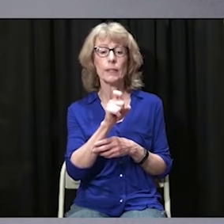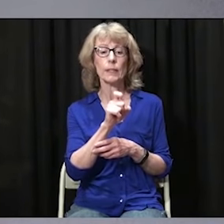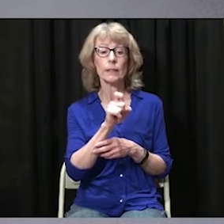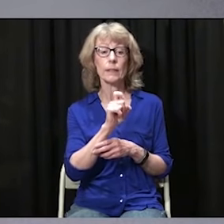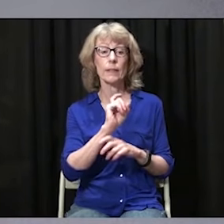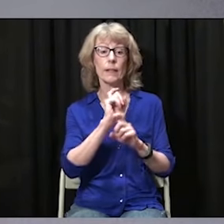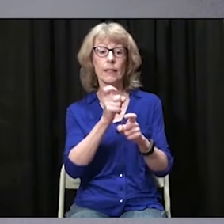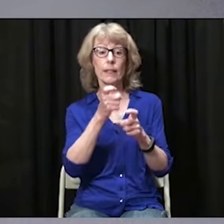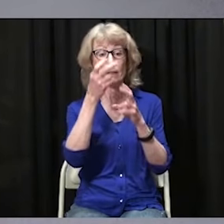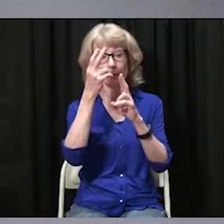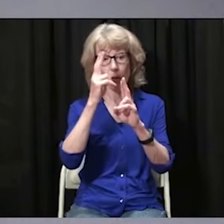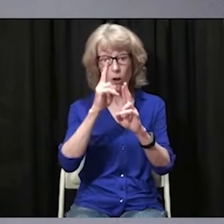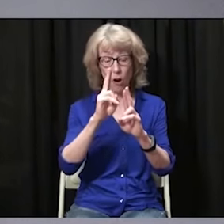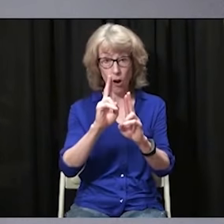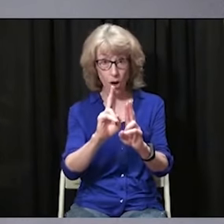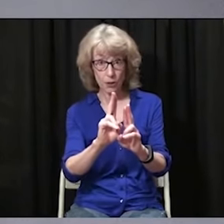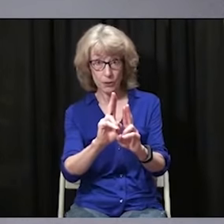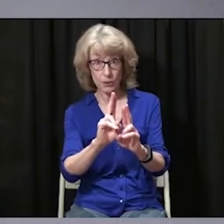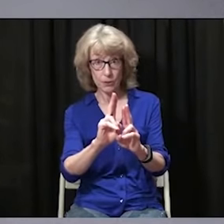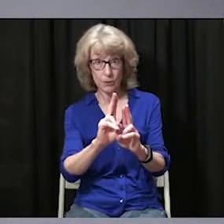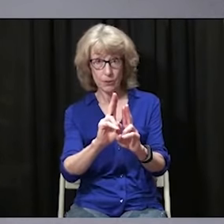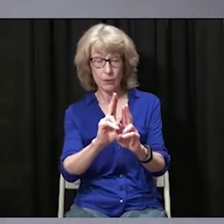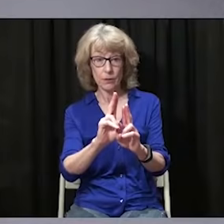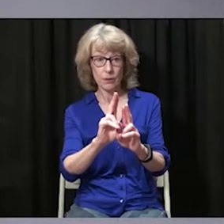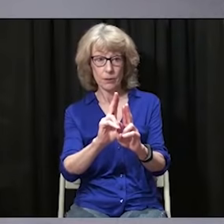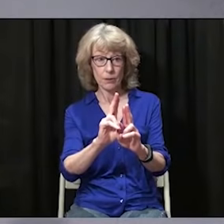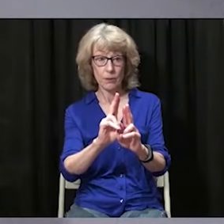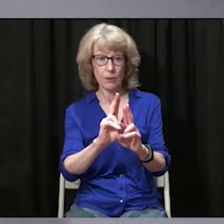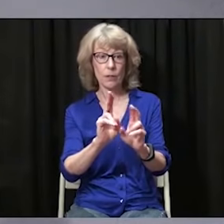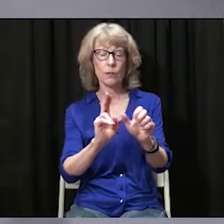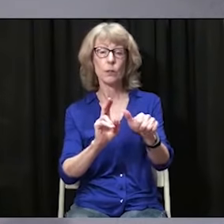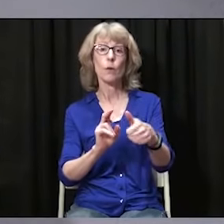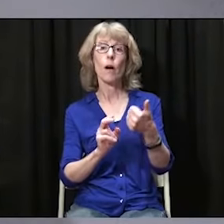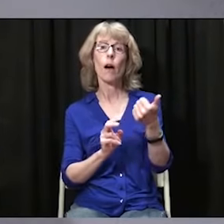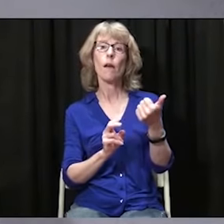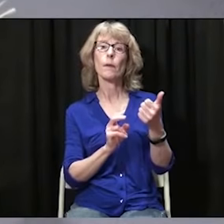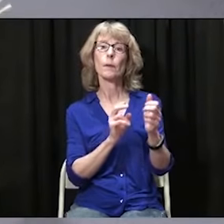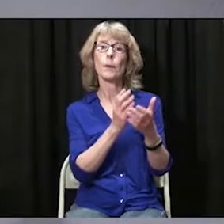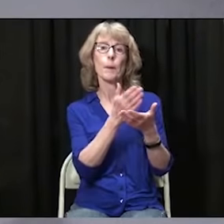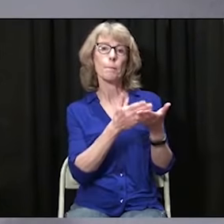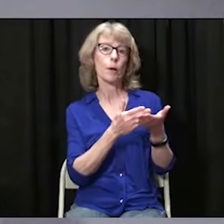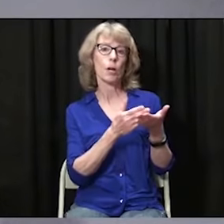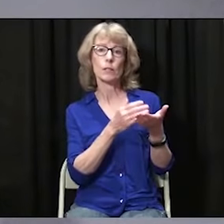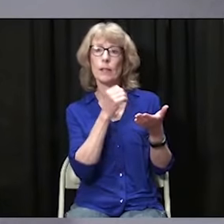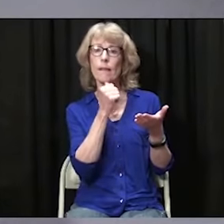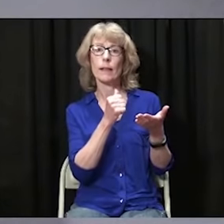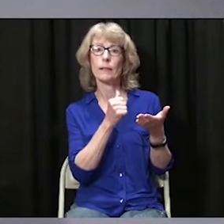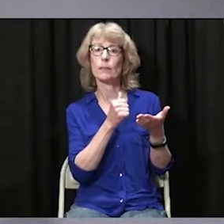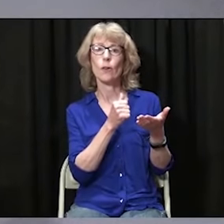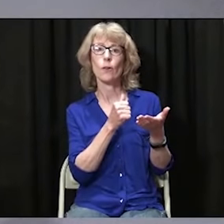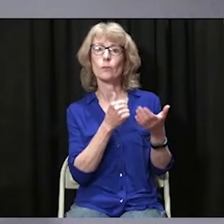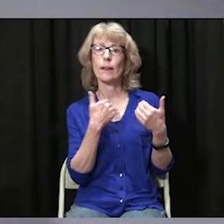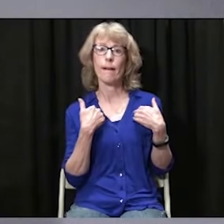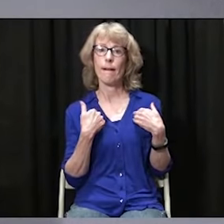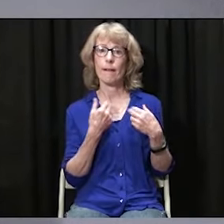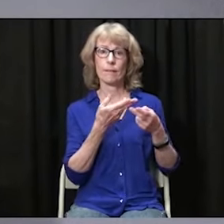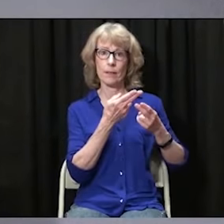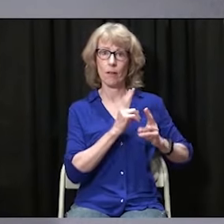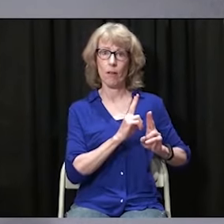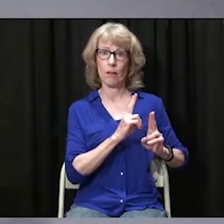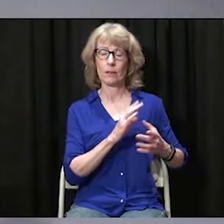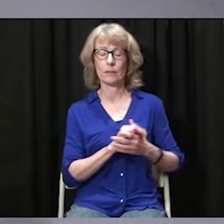parts that lacked it. God gives greater honor to parts that lack it. In other words, God